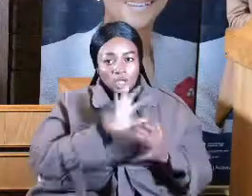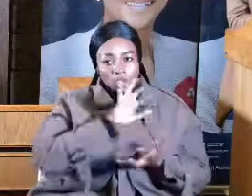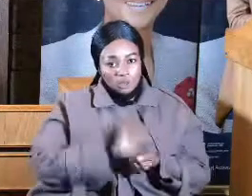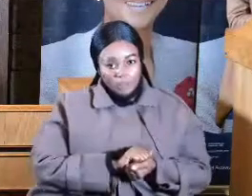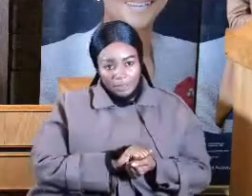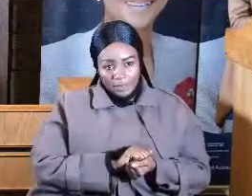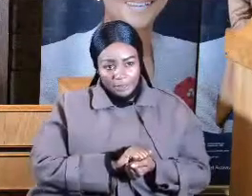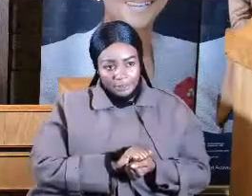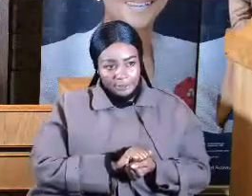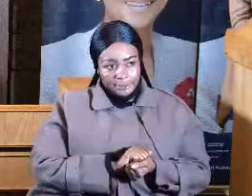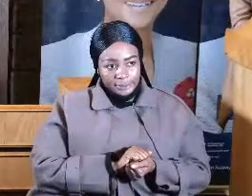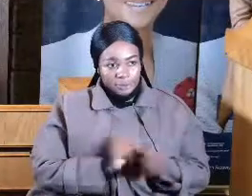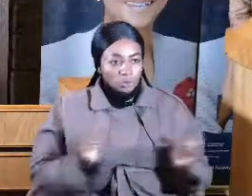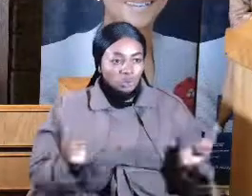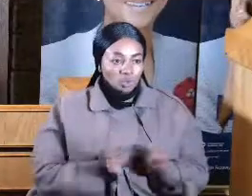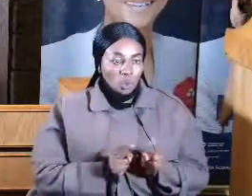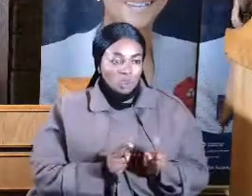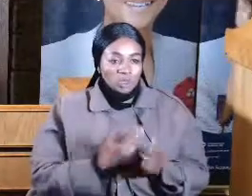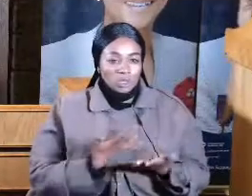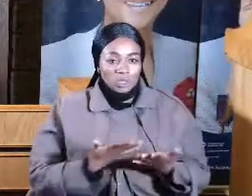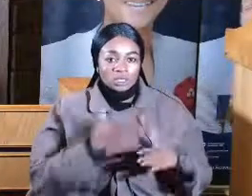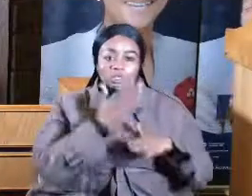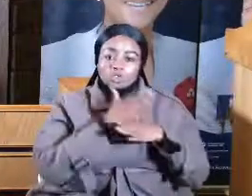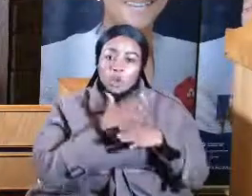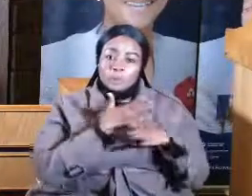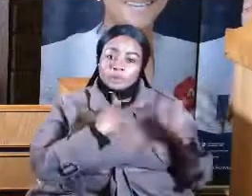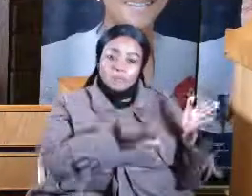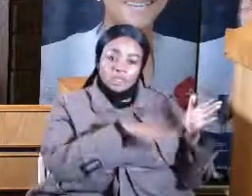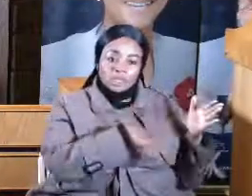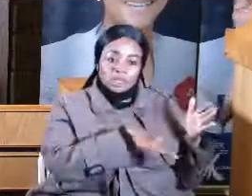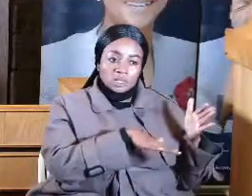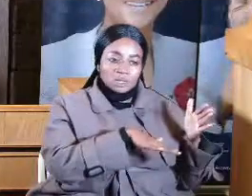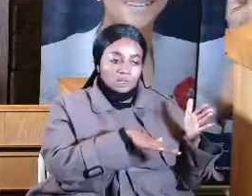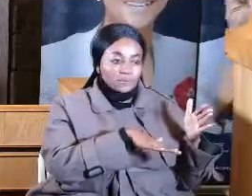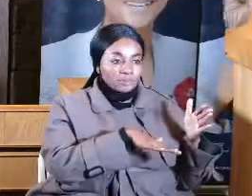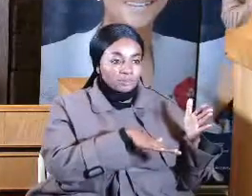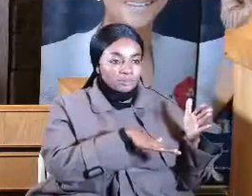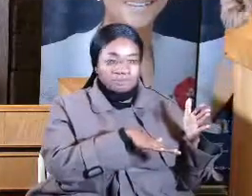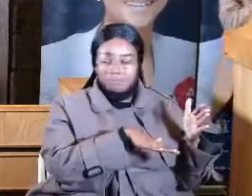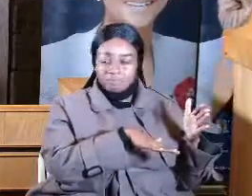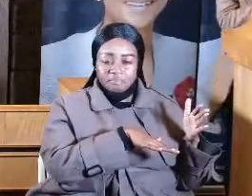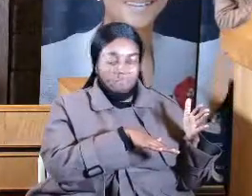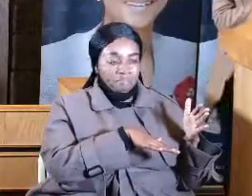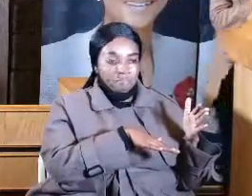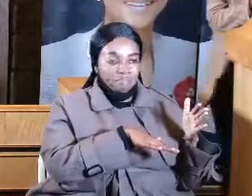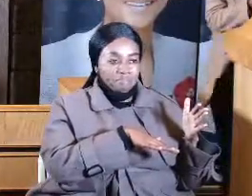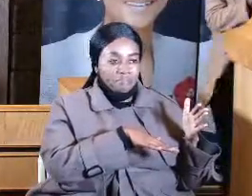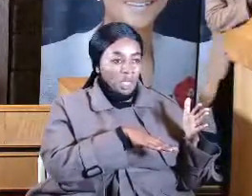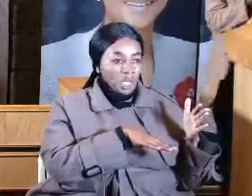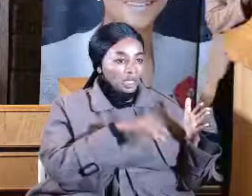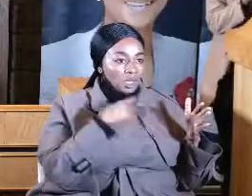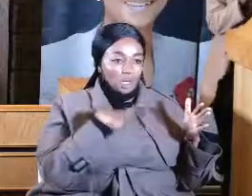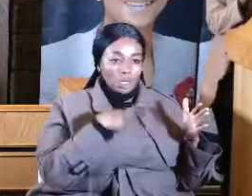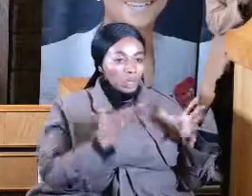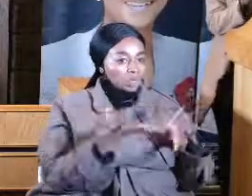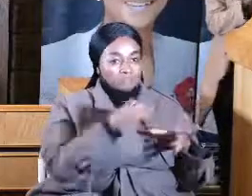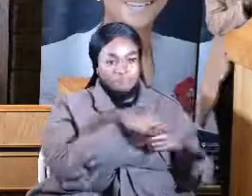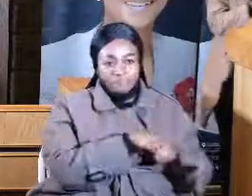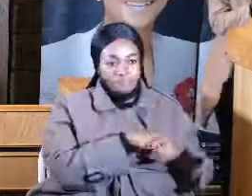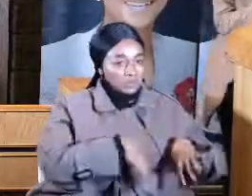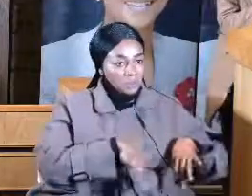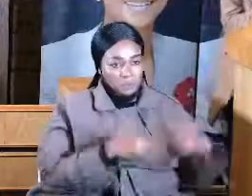as much as possible. Job spaces. Trans people are often not considered when it comes to